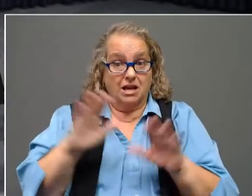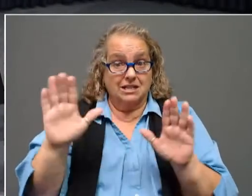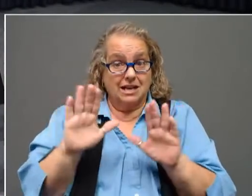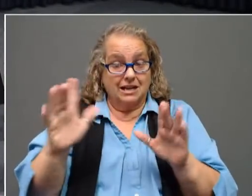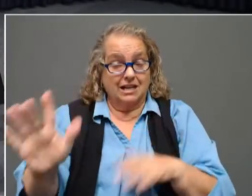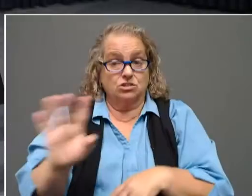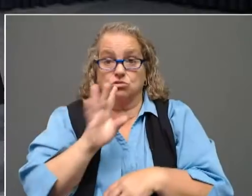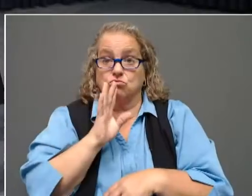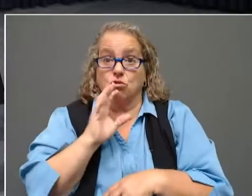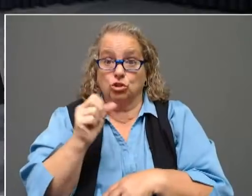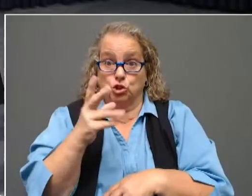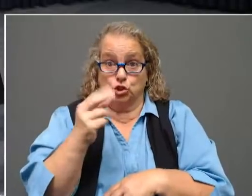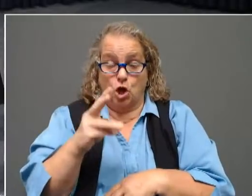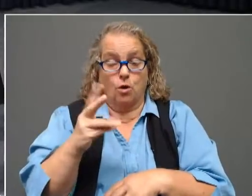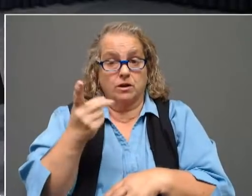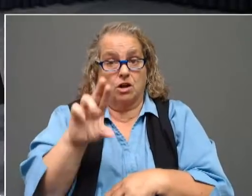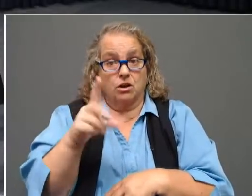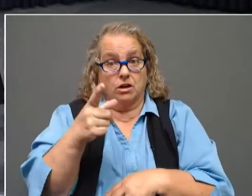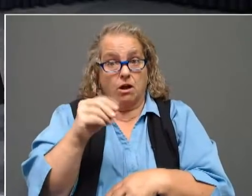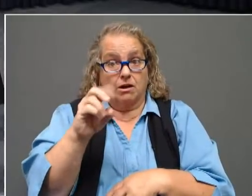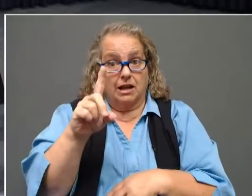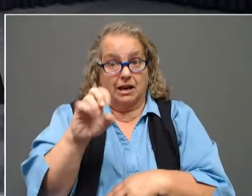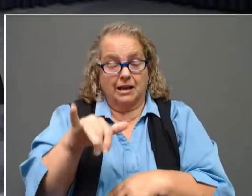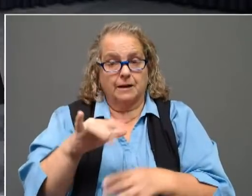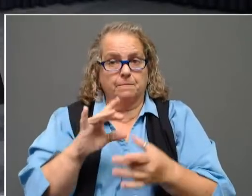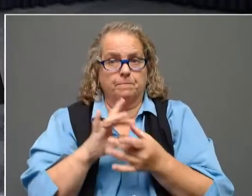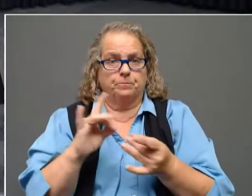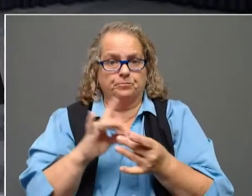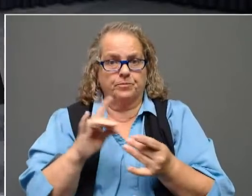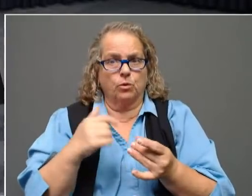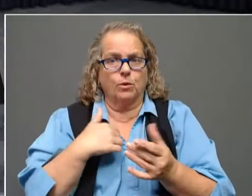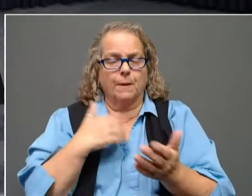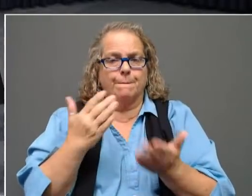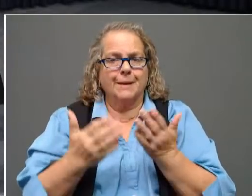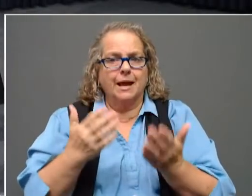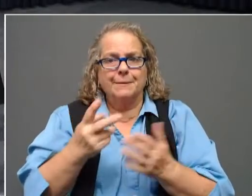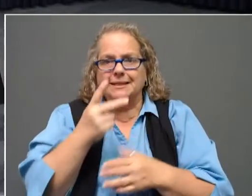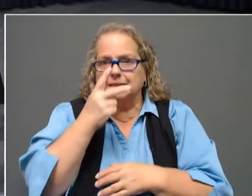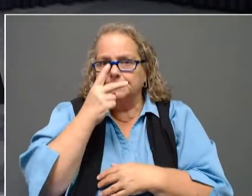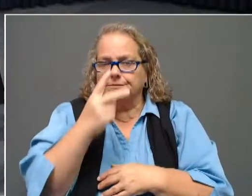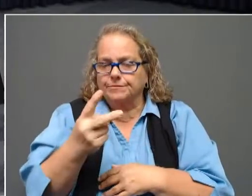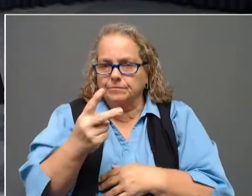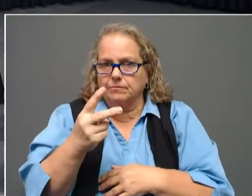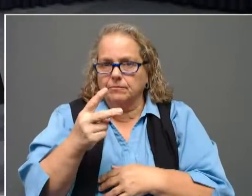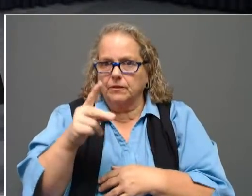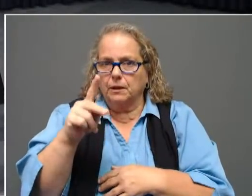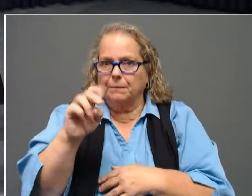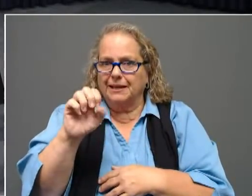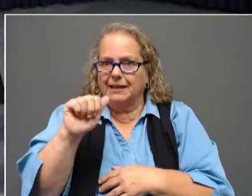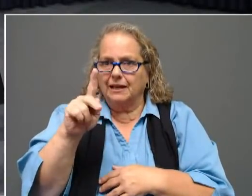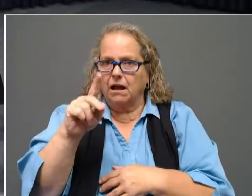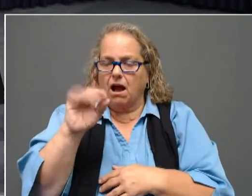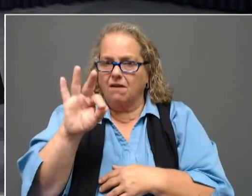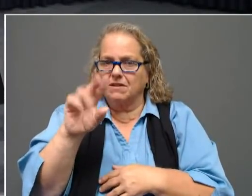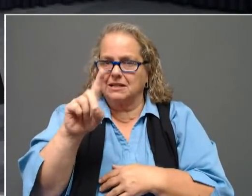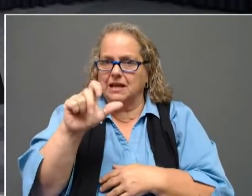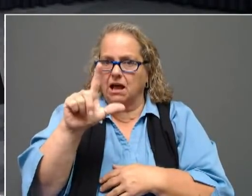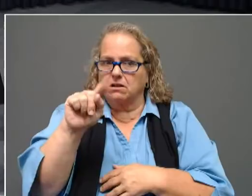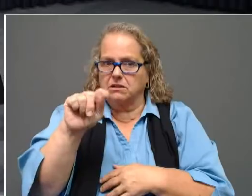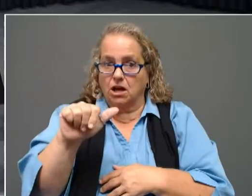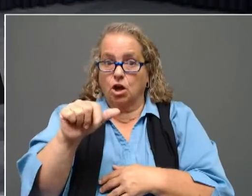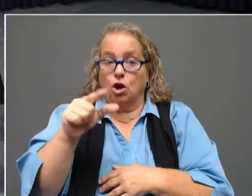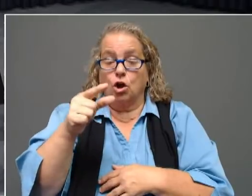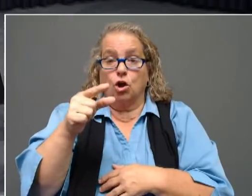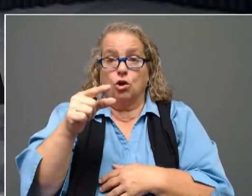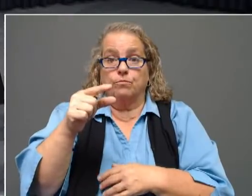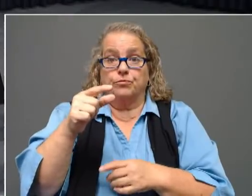that we may be seeing the peak of Delta, that Great Britain is starting to see it drop some, and